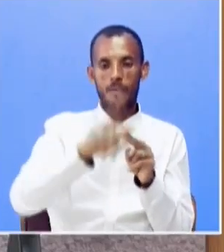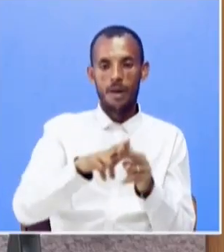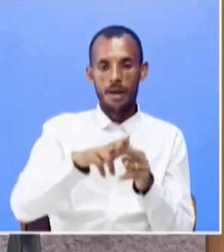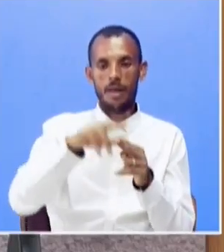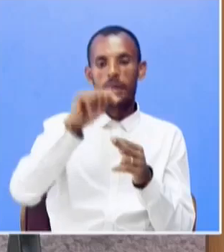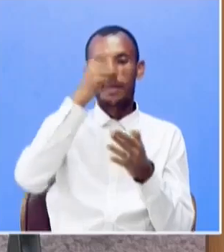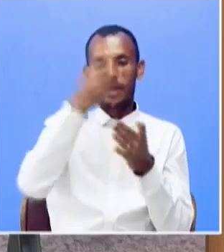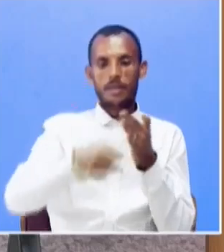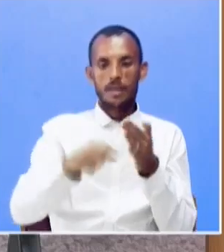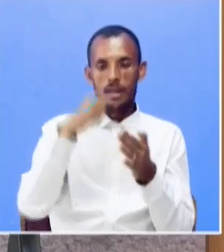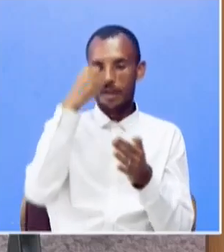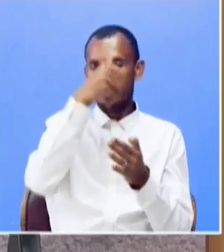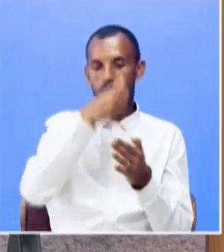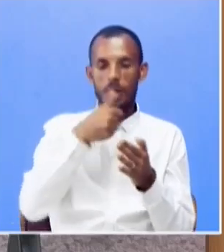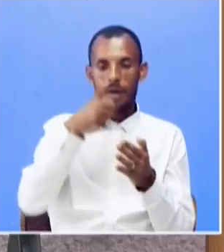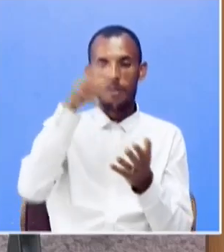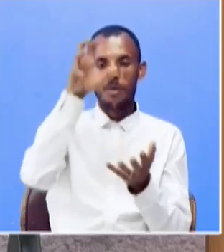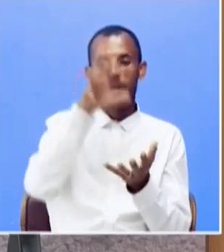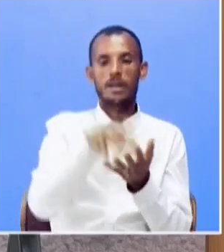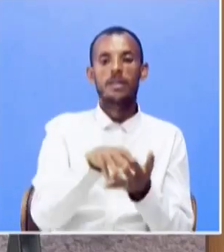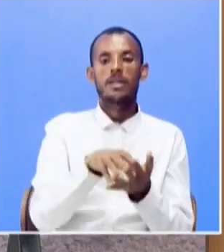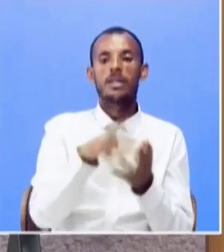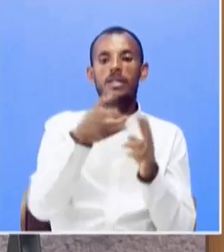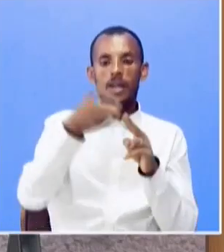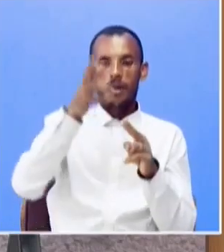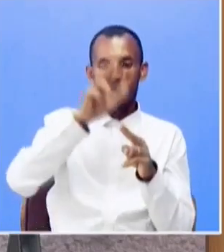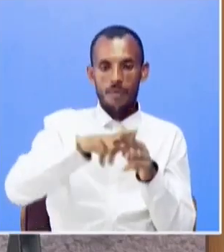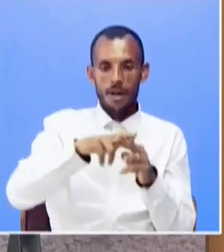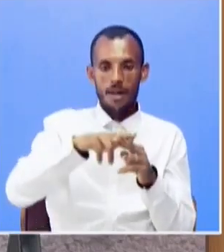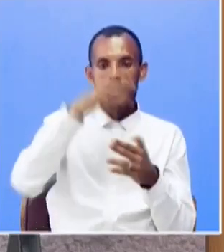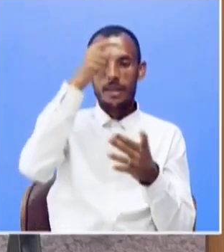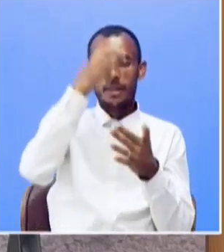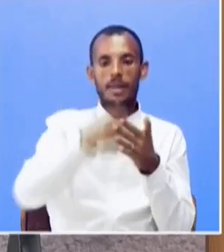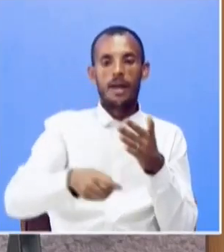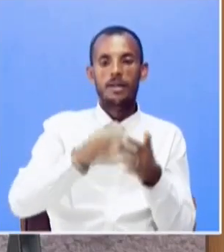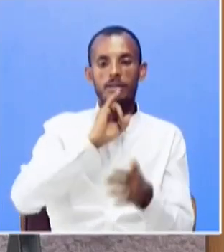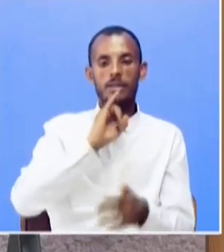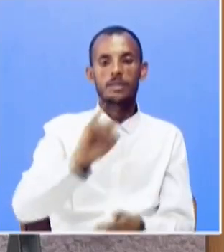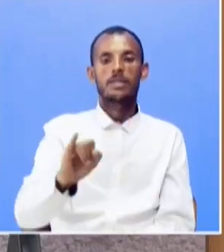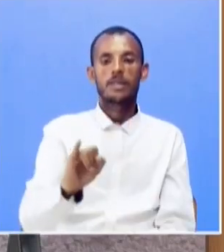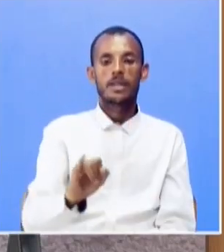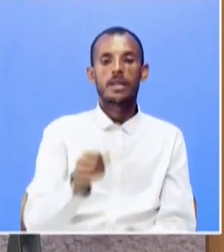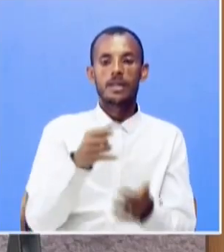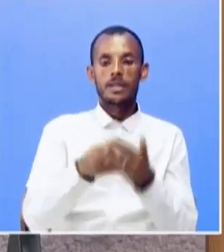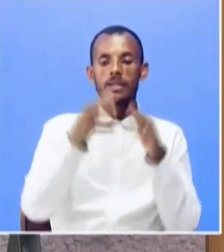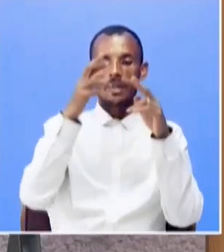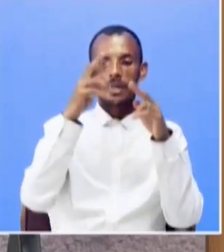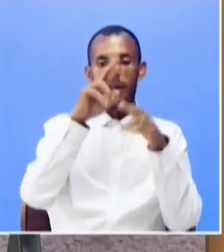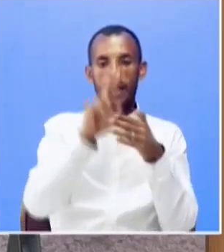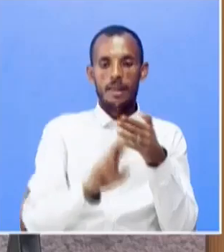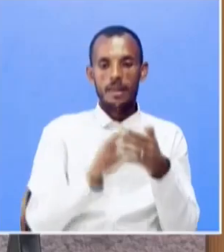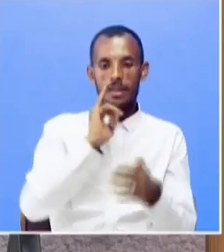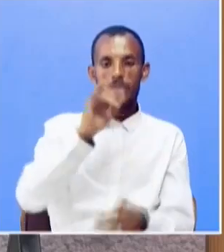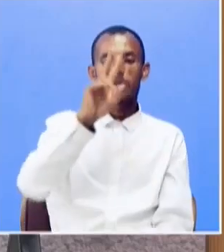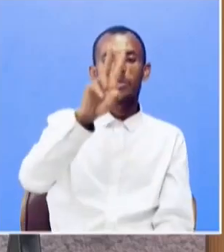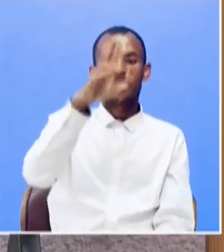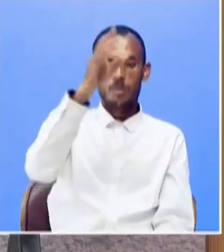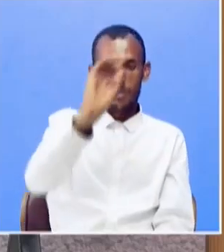in Ethiopian context, turnover tax its rate is this 2%